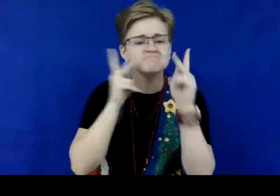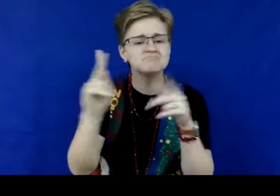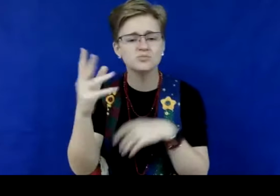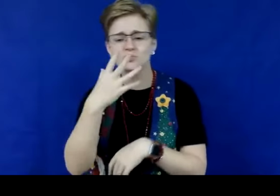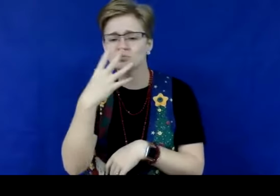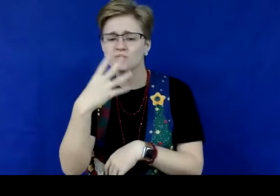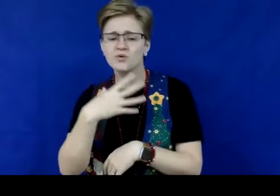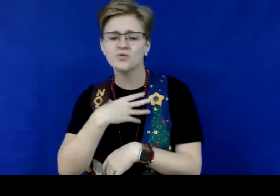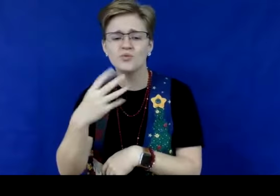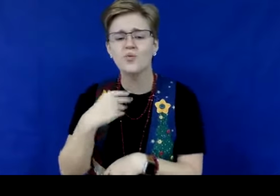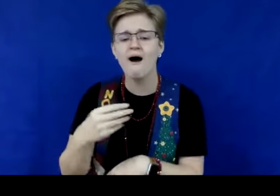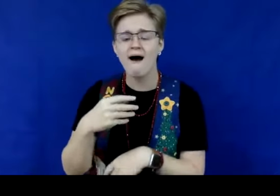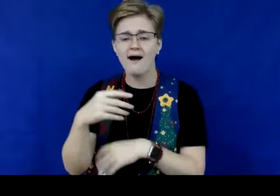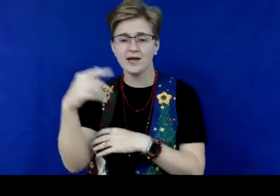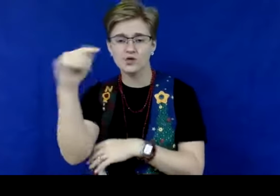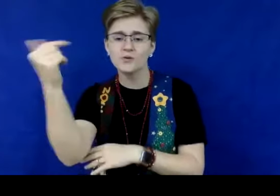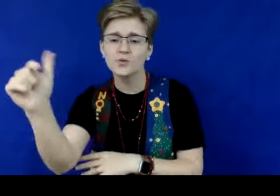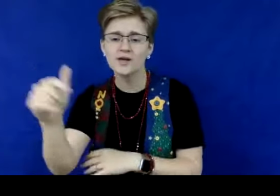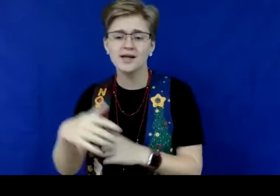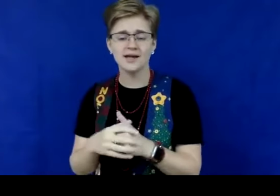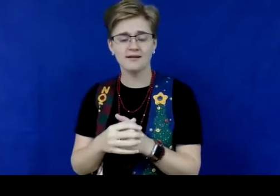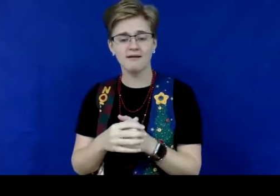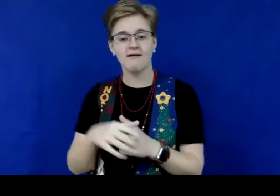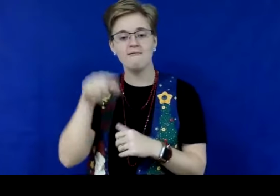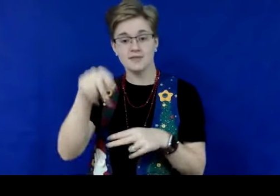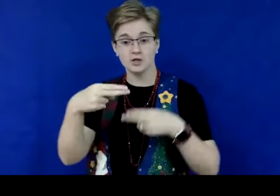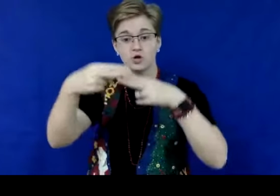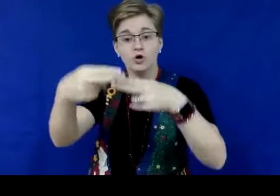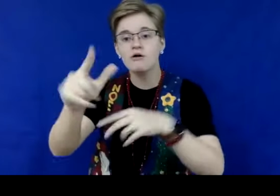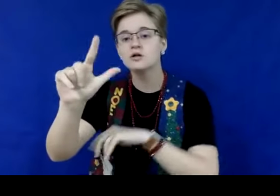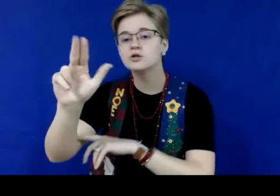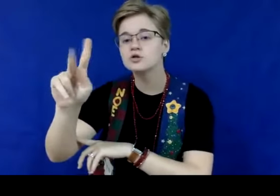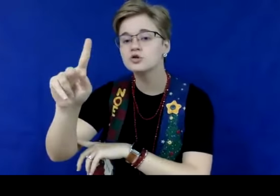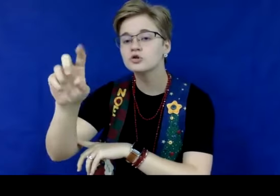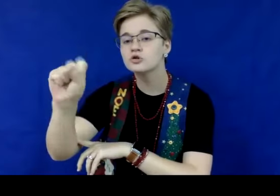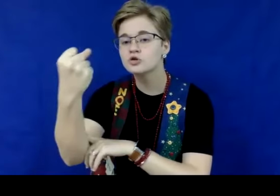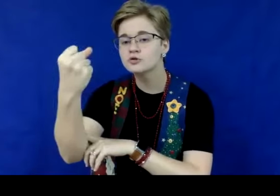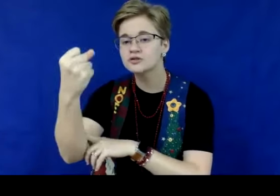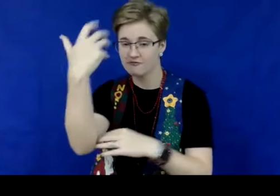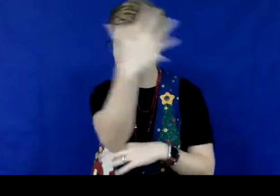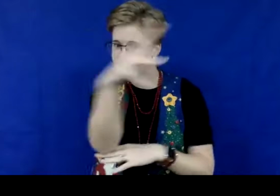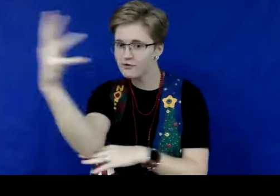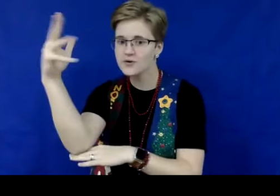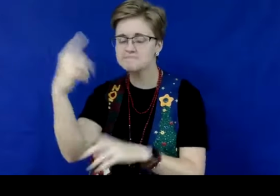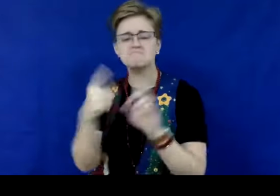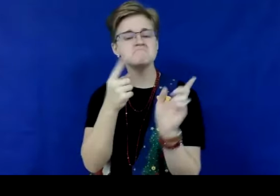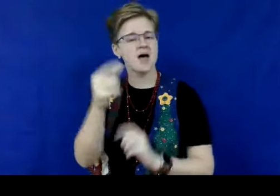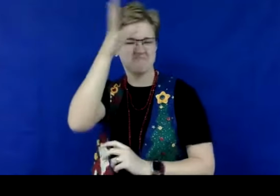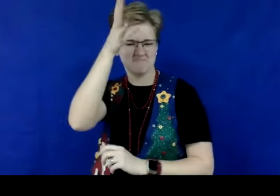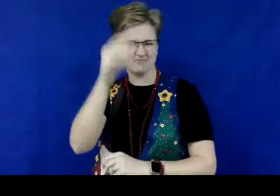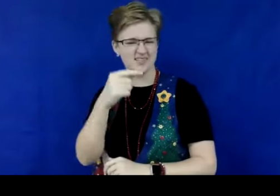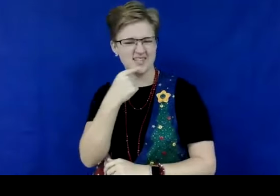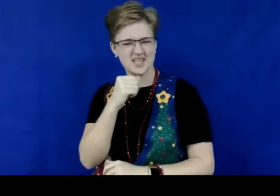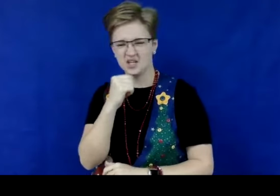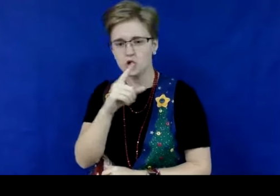firs are green. This is called Luke's Forest, but Dad says it's not really a forest, just a